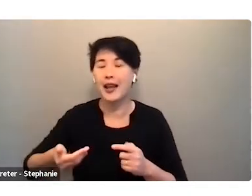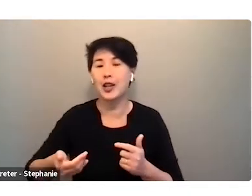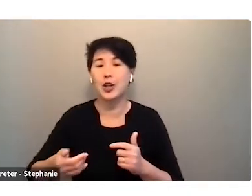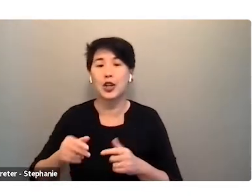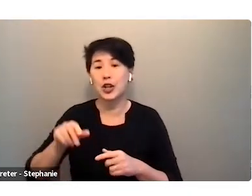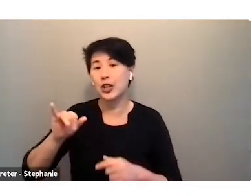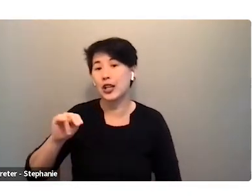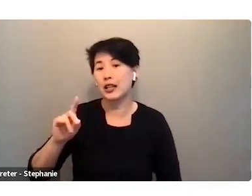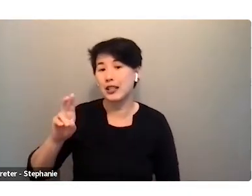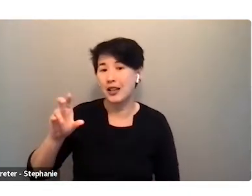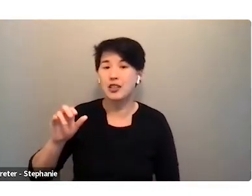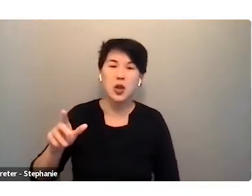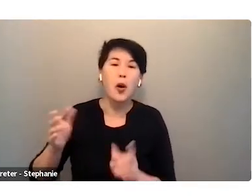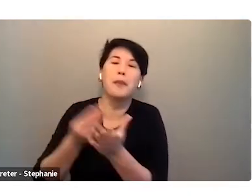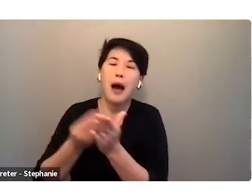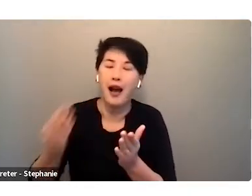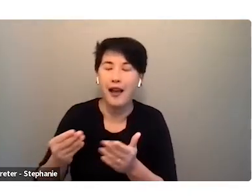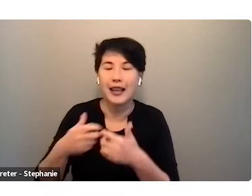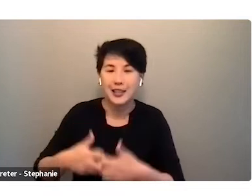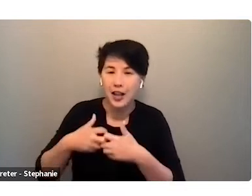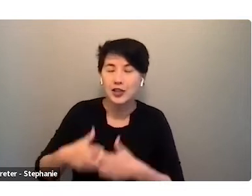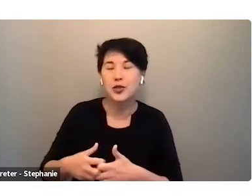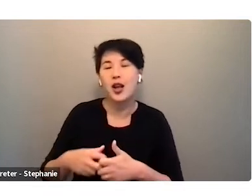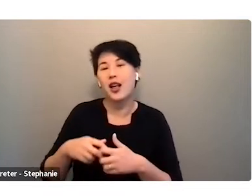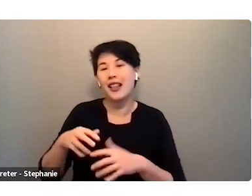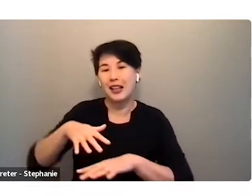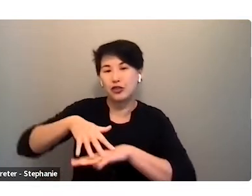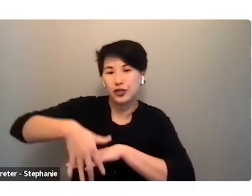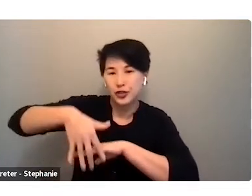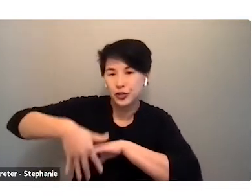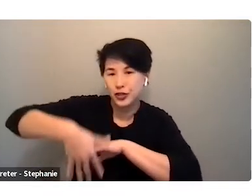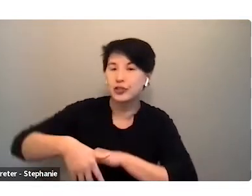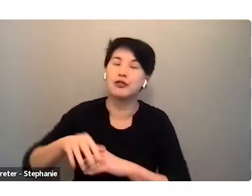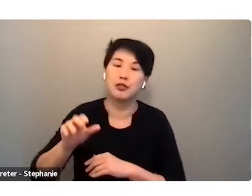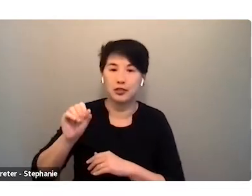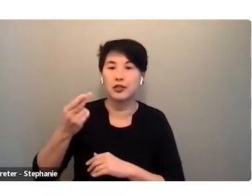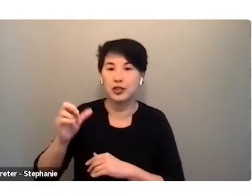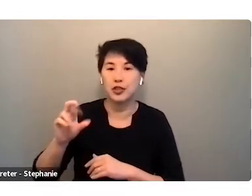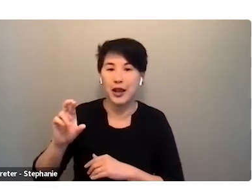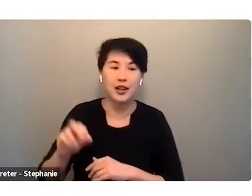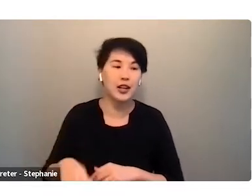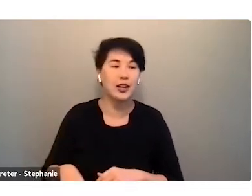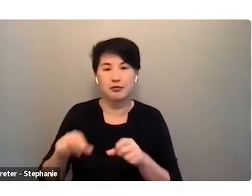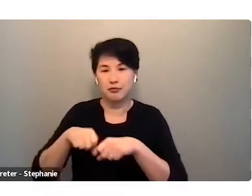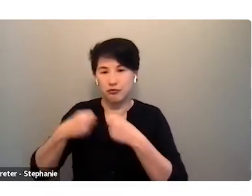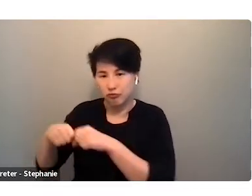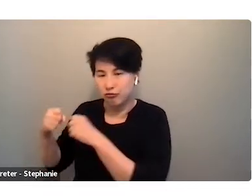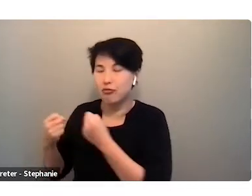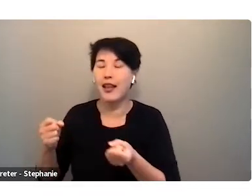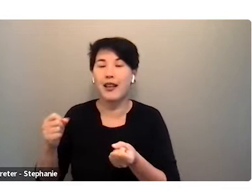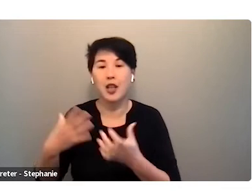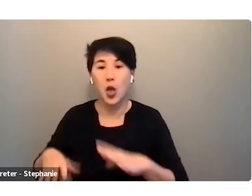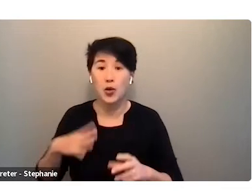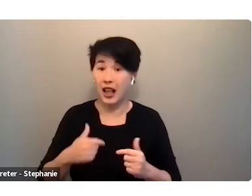industrial shredder, but it also gave me the opportunity to set up a studio, because, you know, I'm 37 and I had never had a studio before.